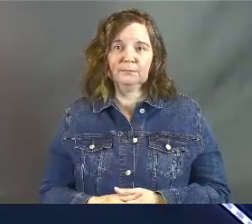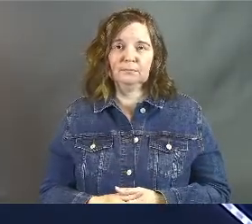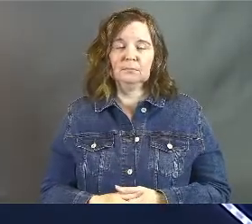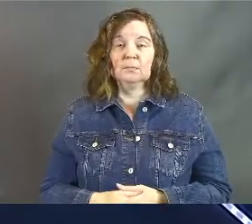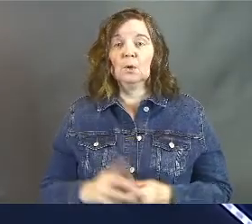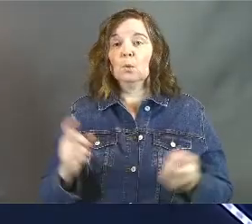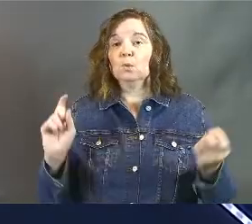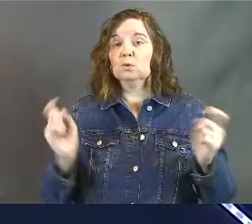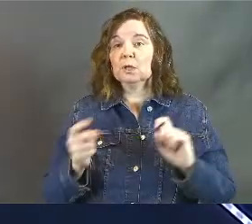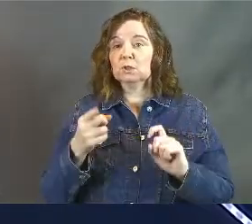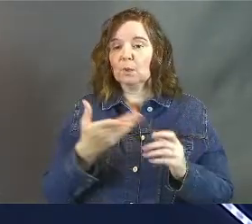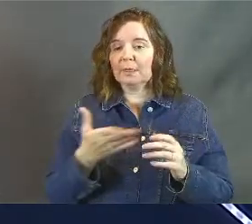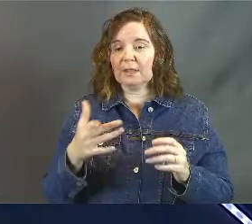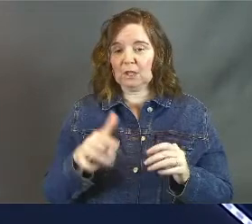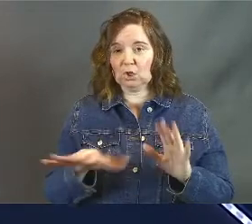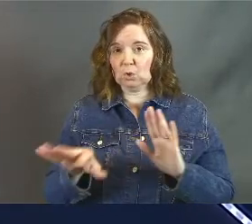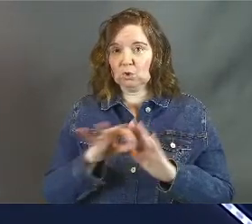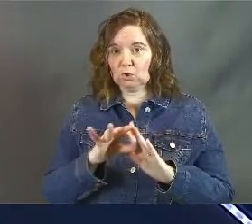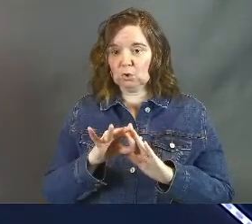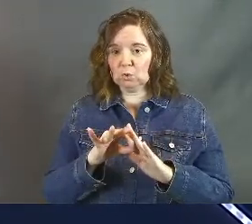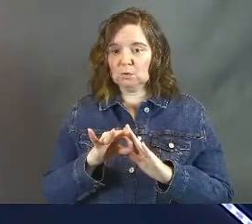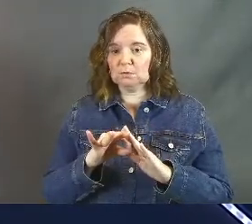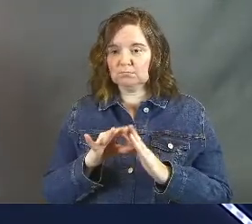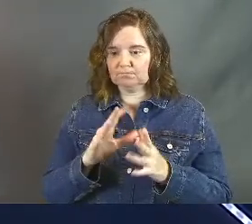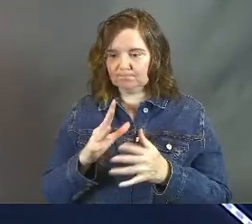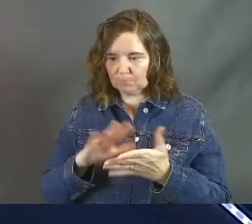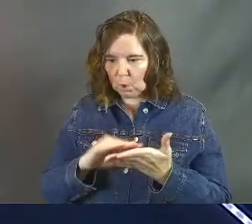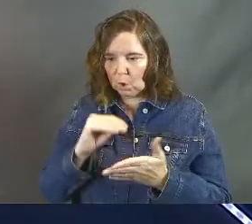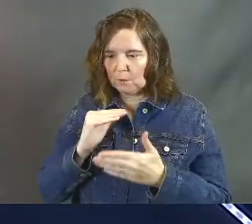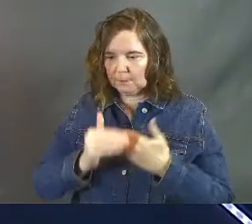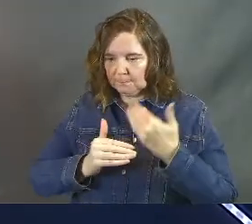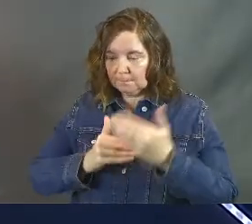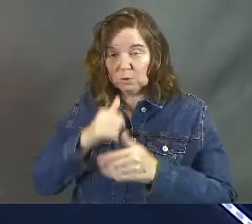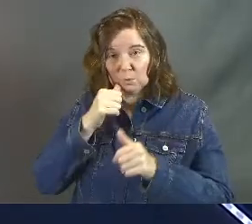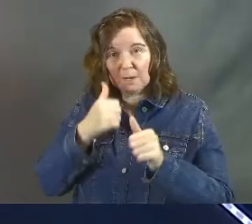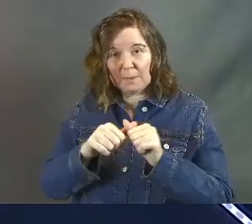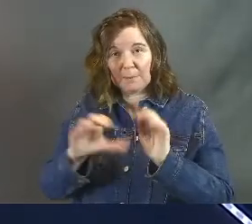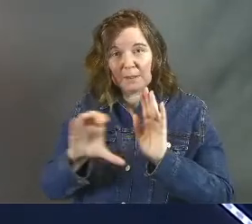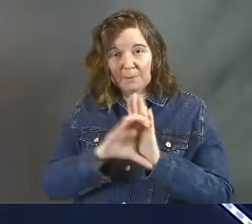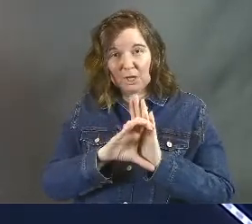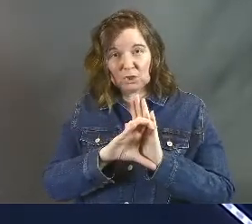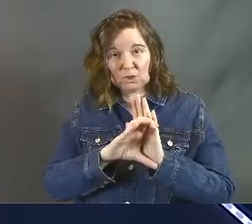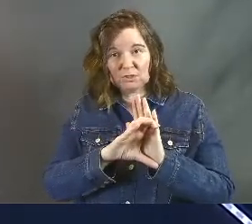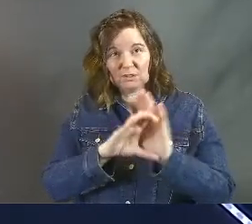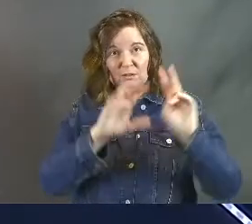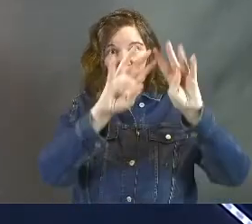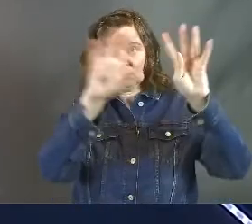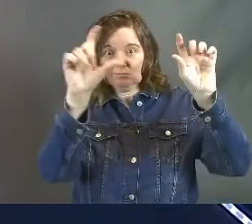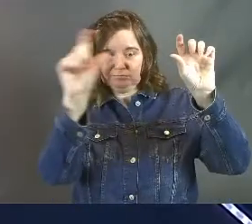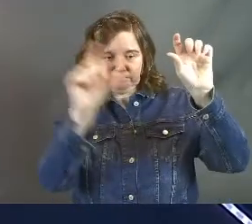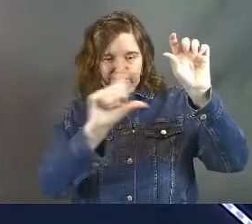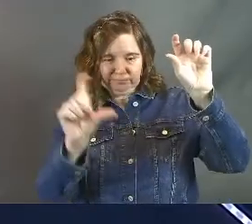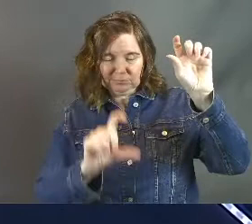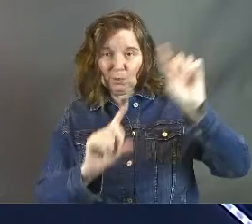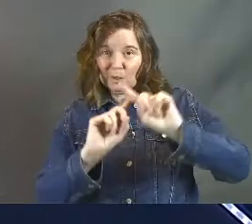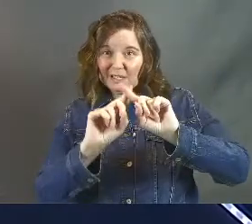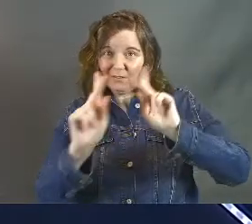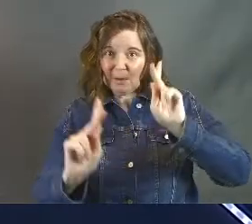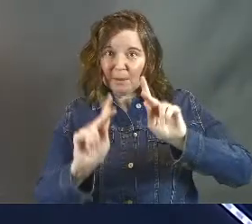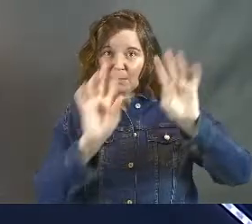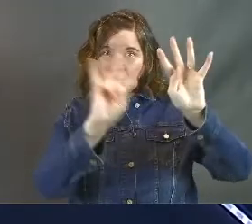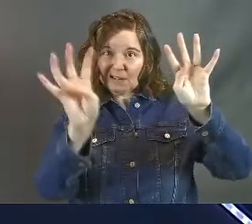What will change you is the things that you choose to walk in. So you remember that picture you identified at the very beginning, that out group for